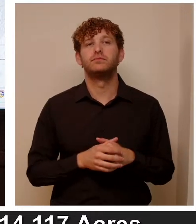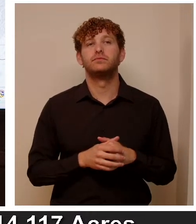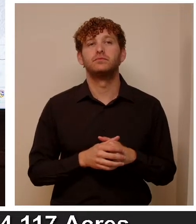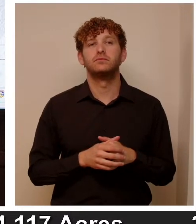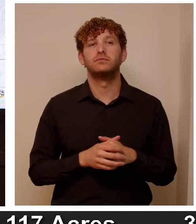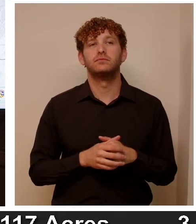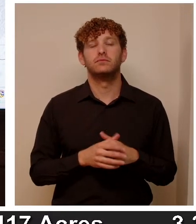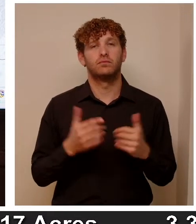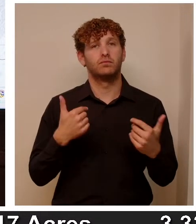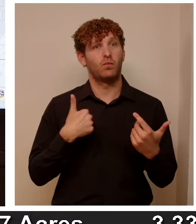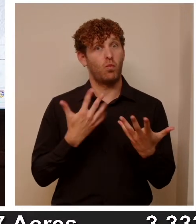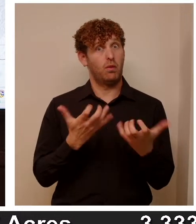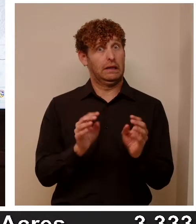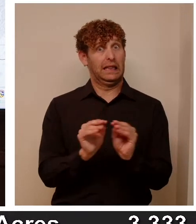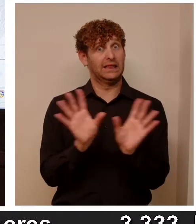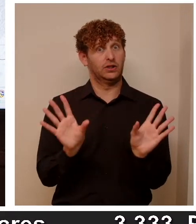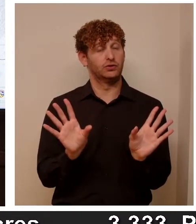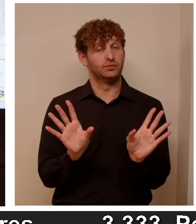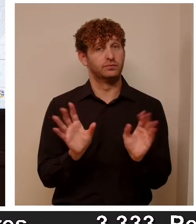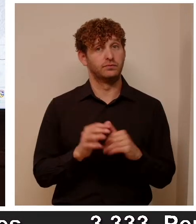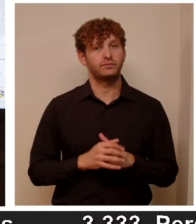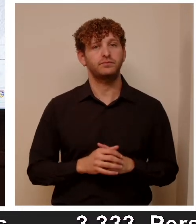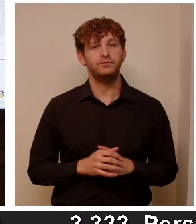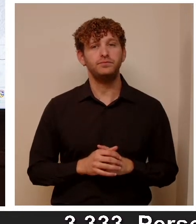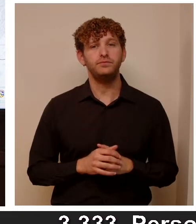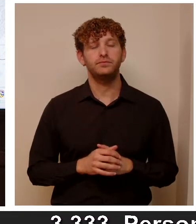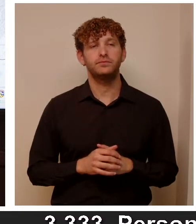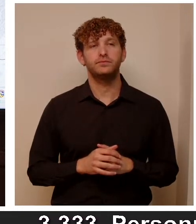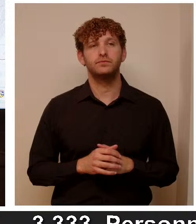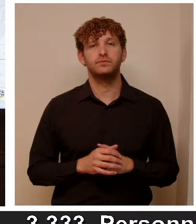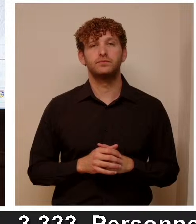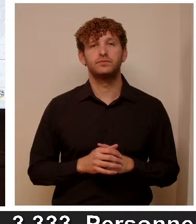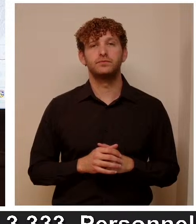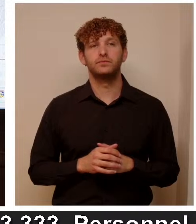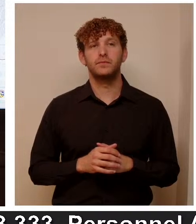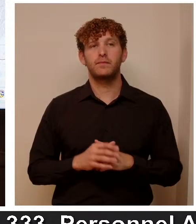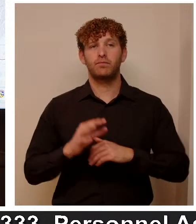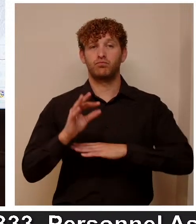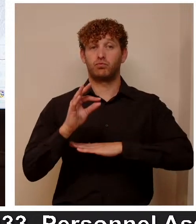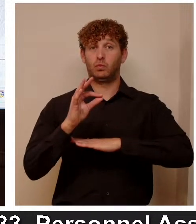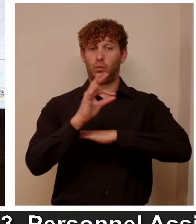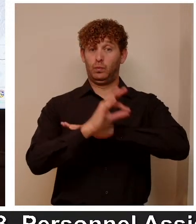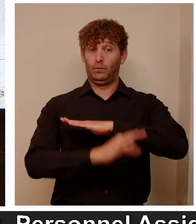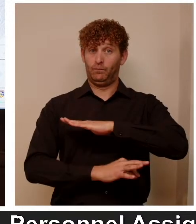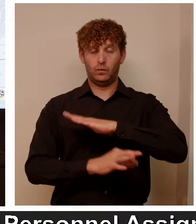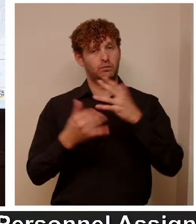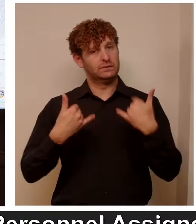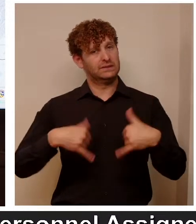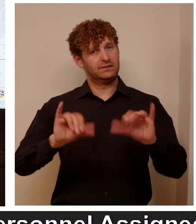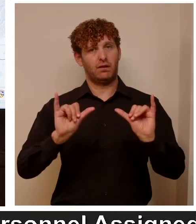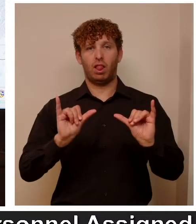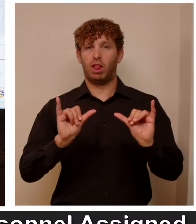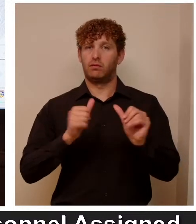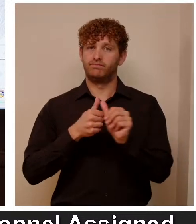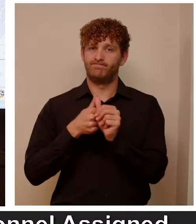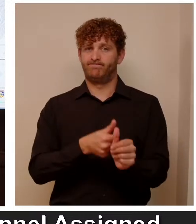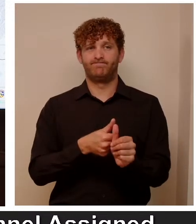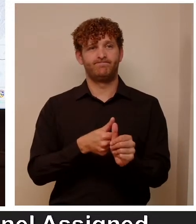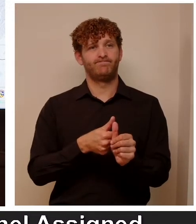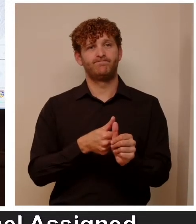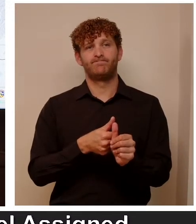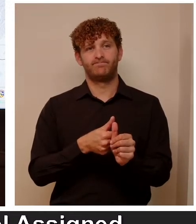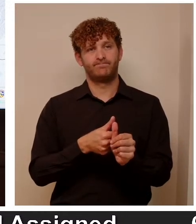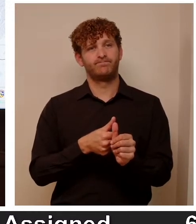clear on this. The curfew is in place still for that evacuation ordered area. However, it is a